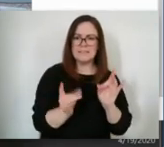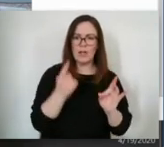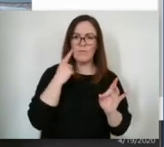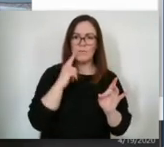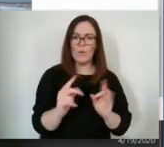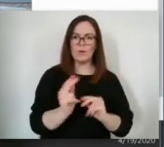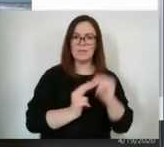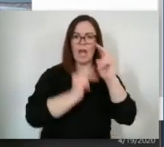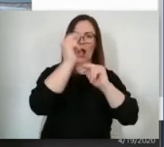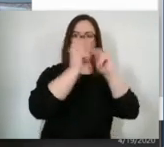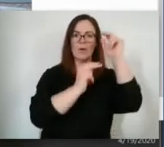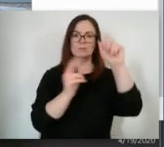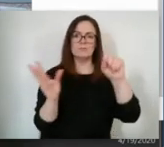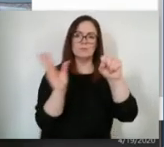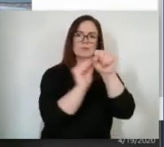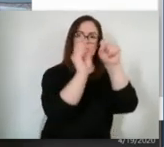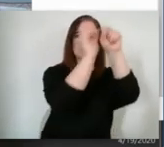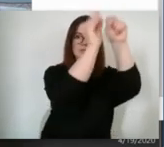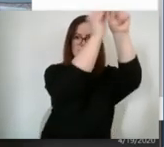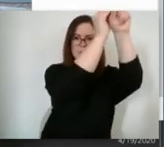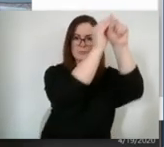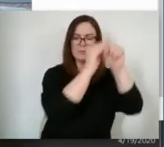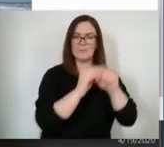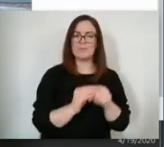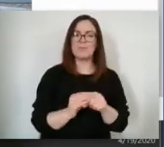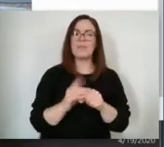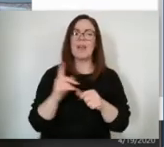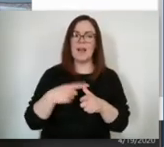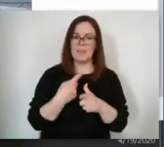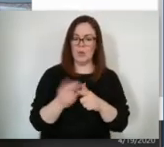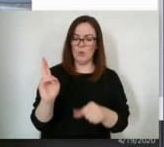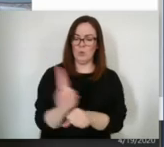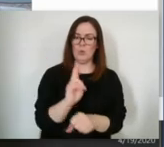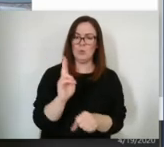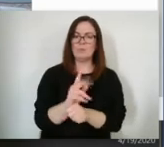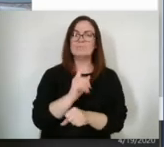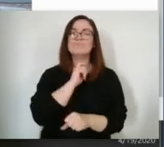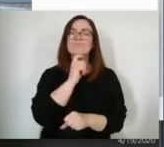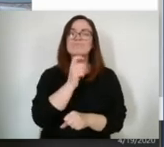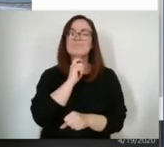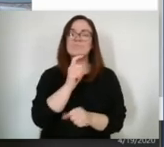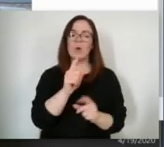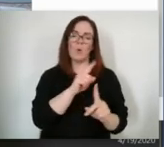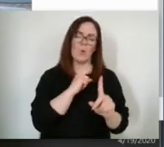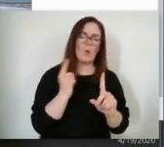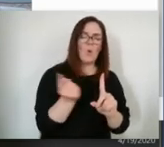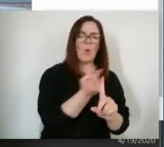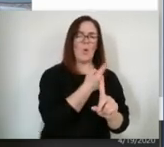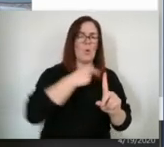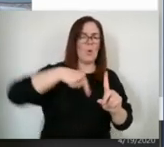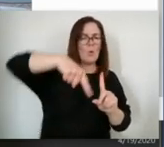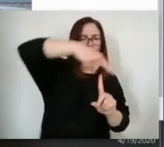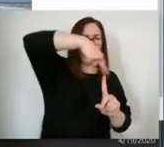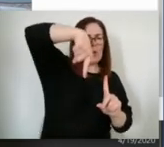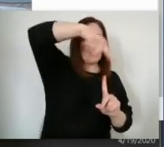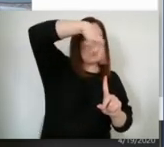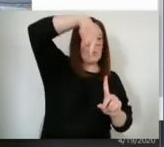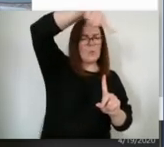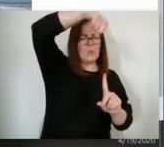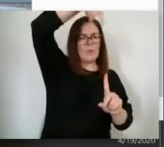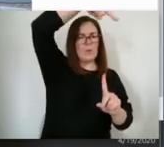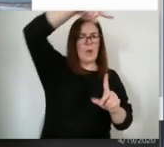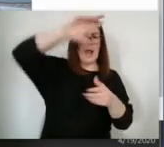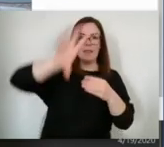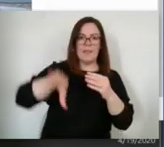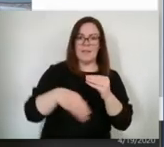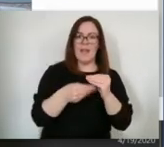He wrapped wire mesh around the poles, smoothed the cement around them, and carefully pressed a jigsaw of jewels into